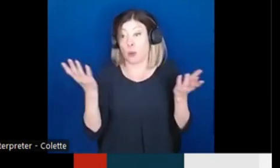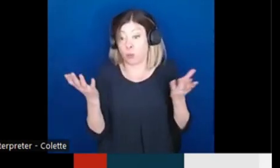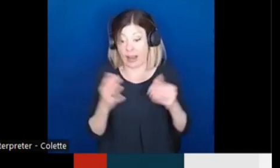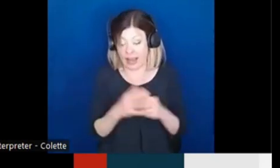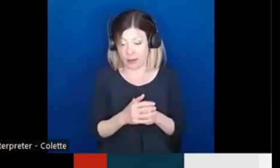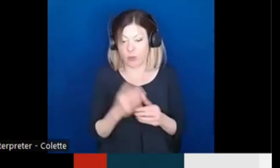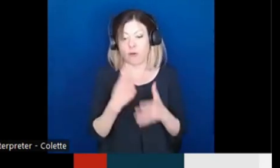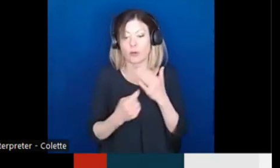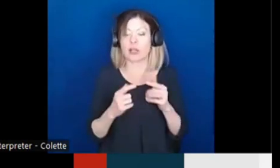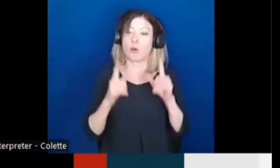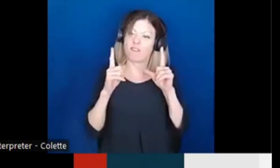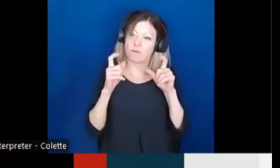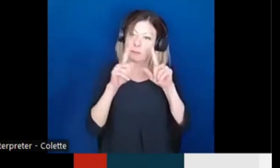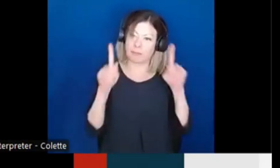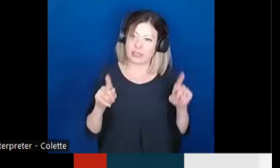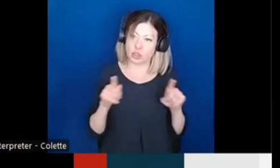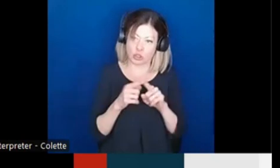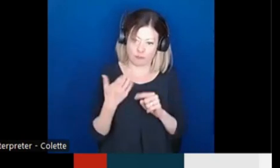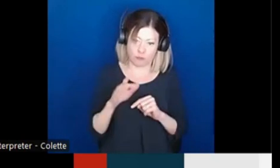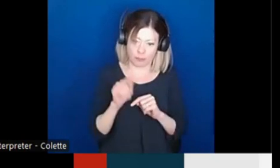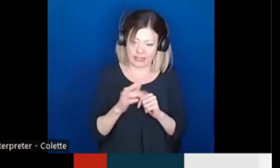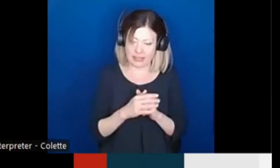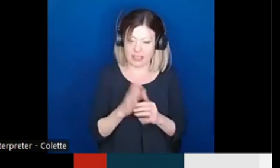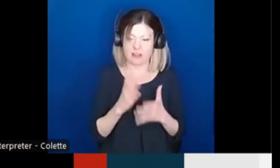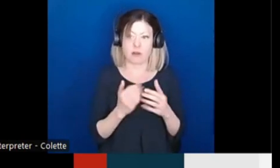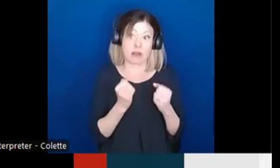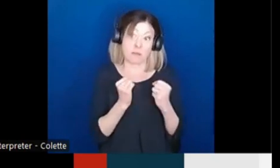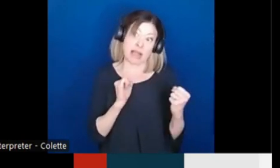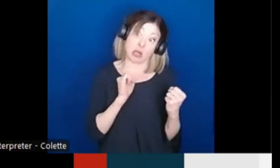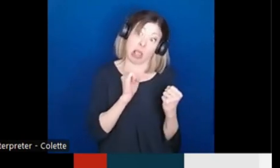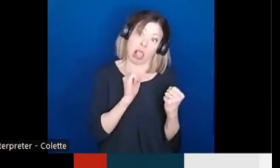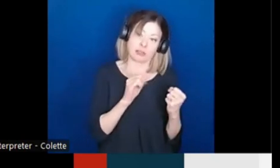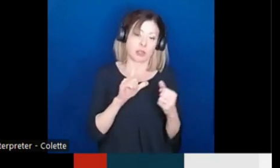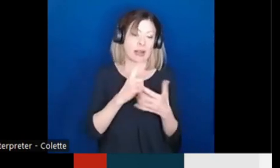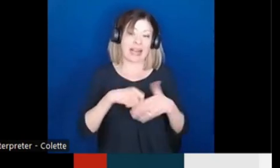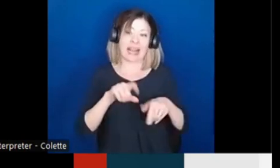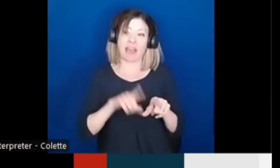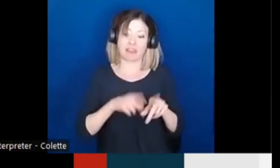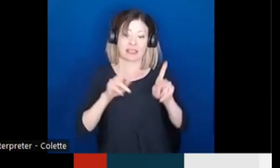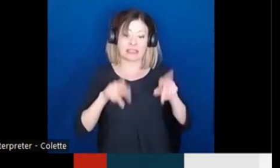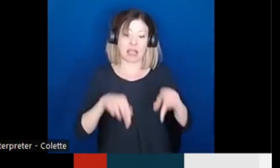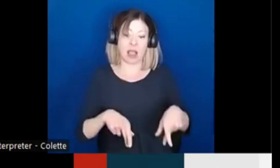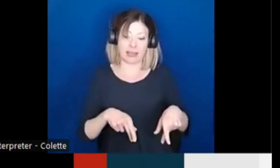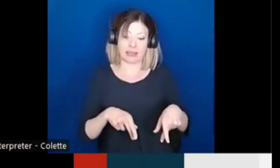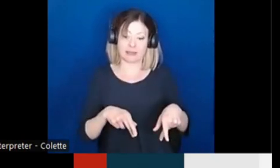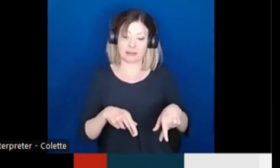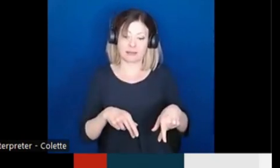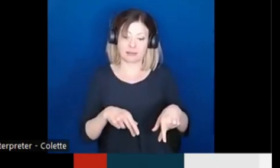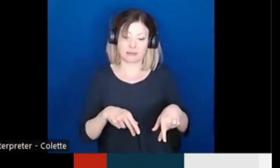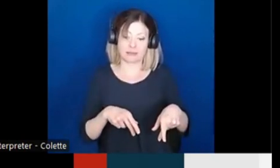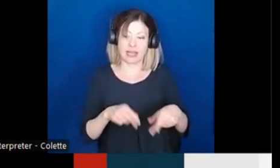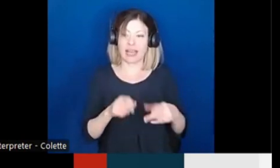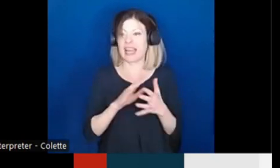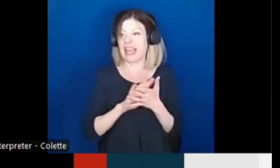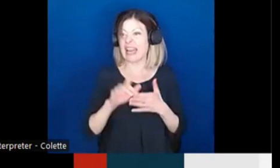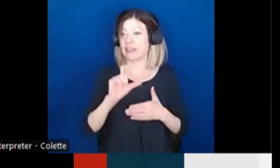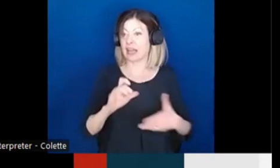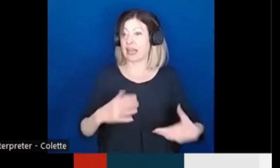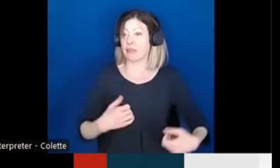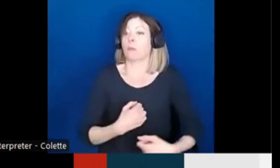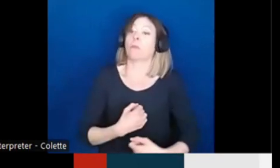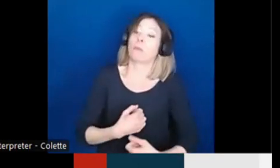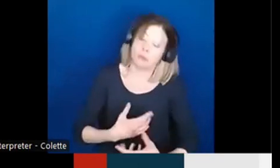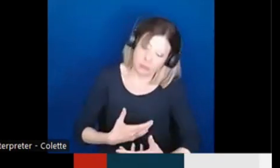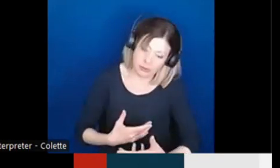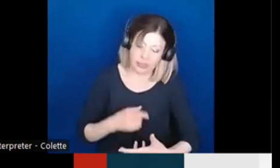stills from it. So the passionate scene when Kathy's dying and Heathcliff is with her. He's not my idea of Heathcliff, it has to be said, but there